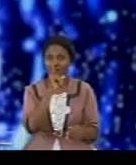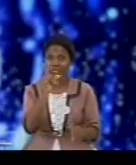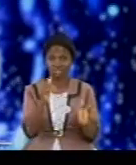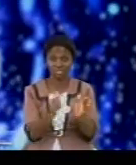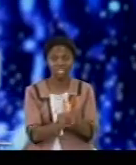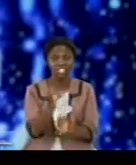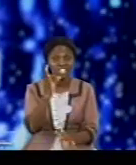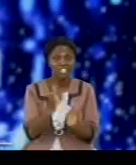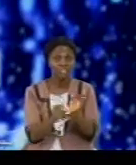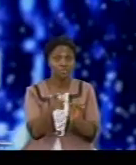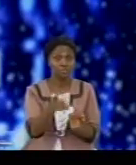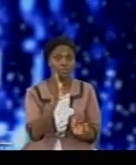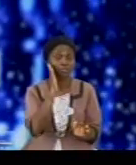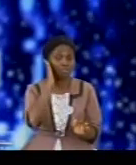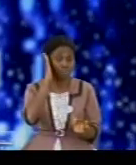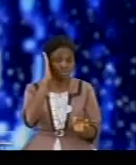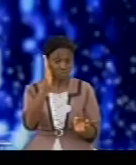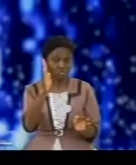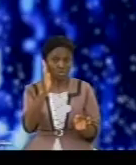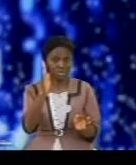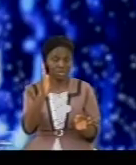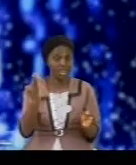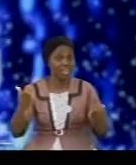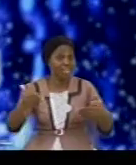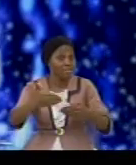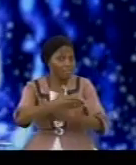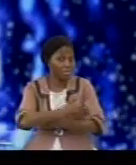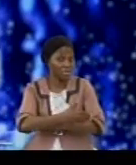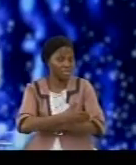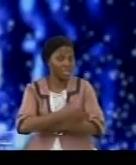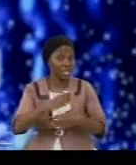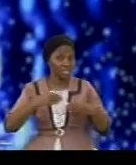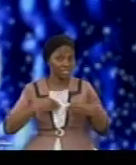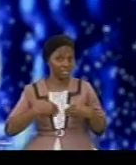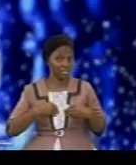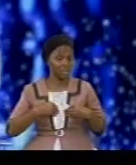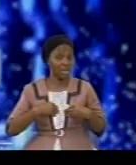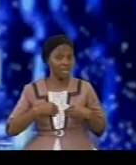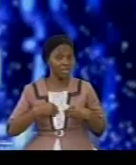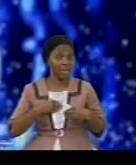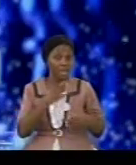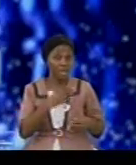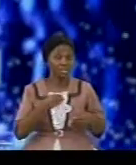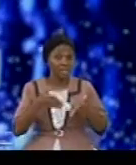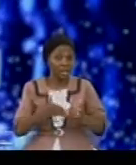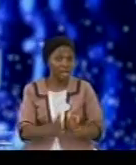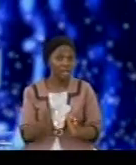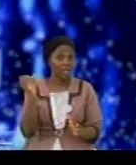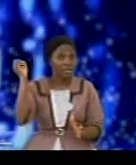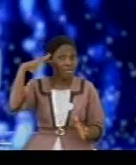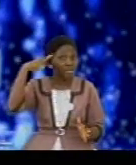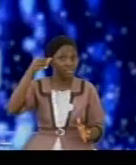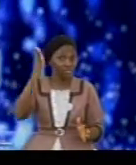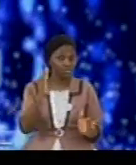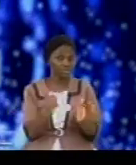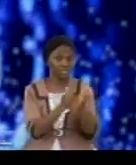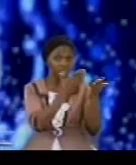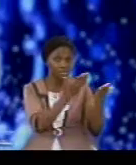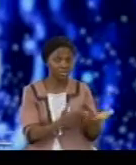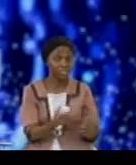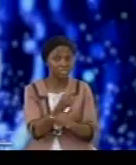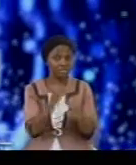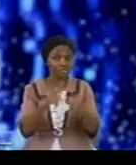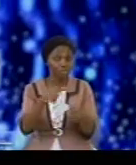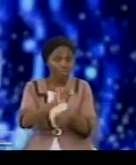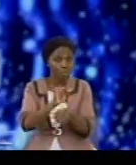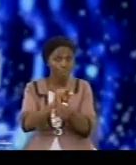will exploit the grace of God this day, and you will allow the grace of God that brings salvation to work effectively in you, you become a